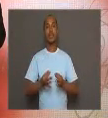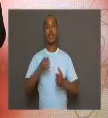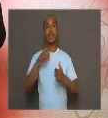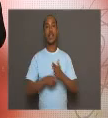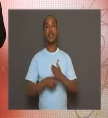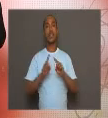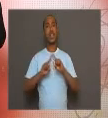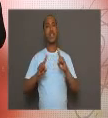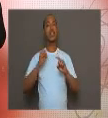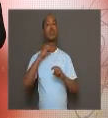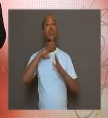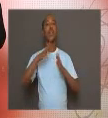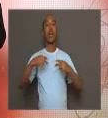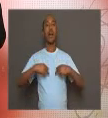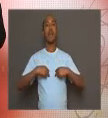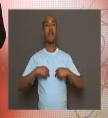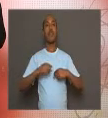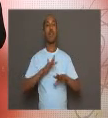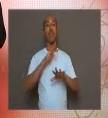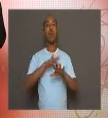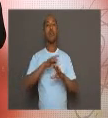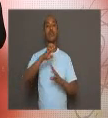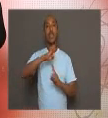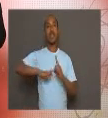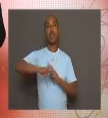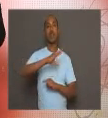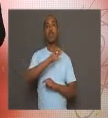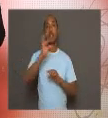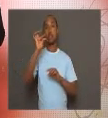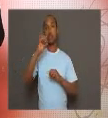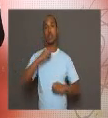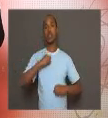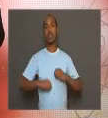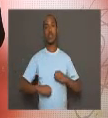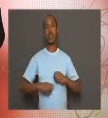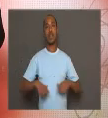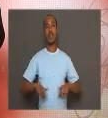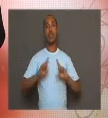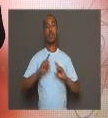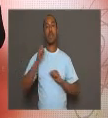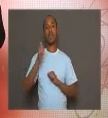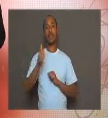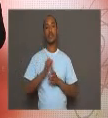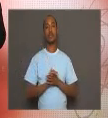effects that different pollutants have on the environment and the species living within it.